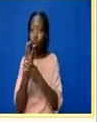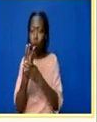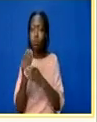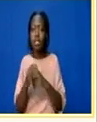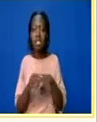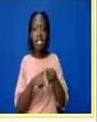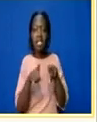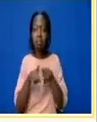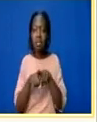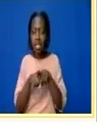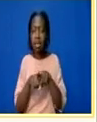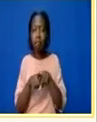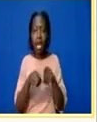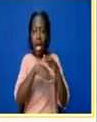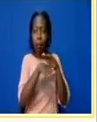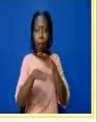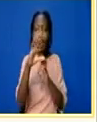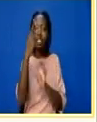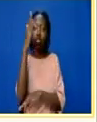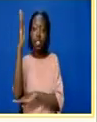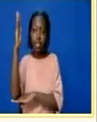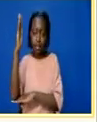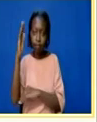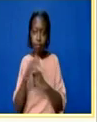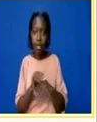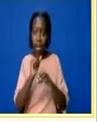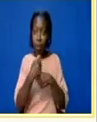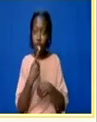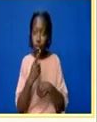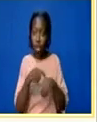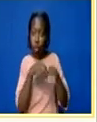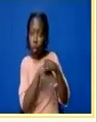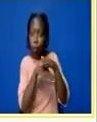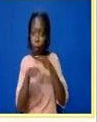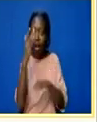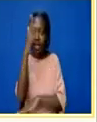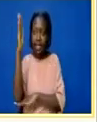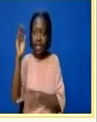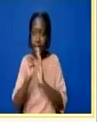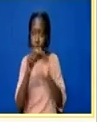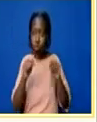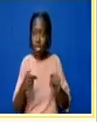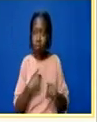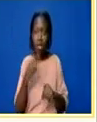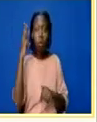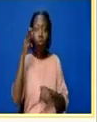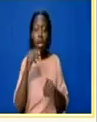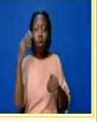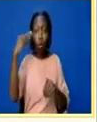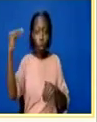And of course, plant trees. Yes. Make sure you plant trees. For example, today I'm going to plant two.